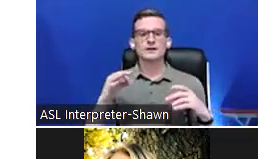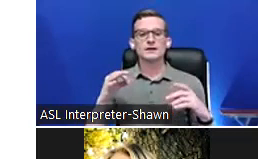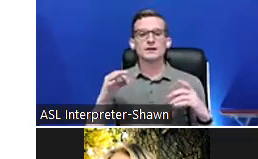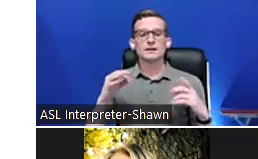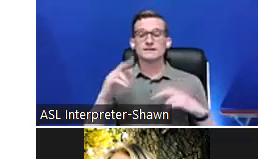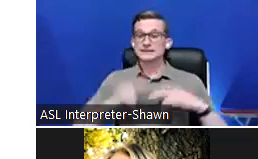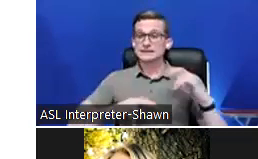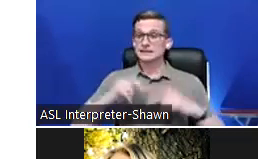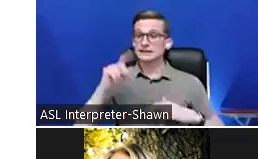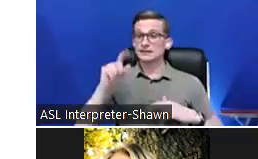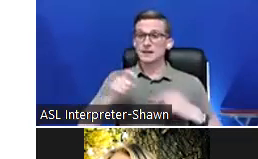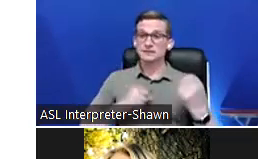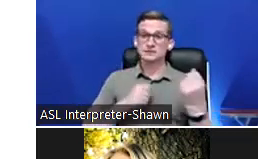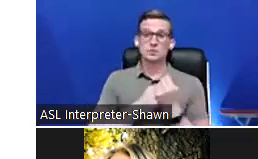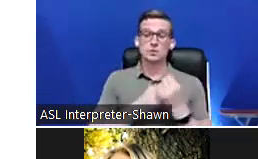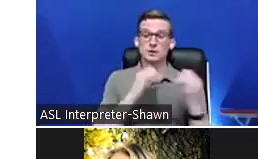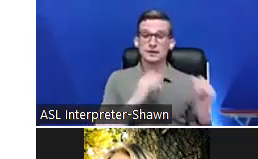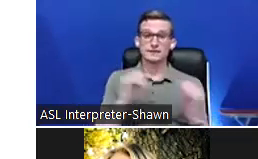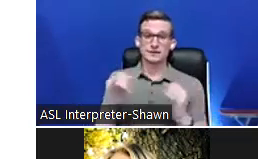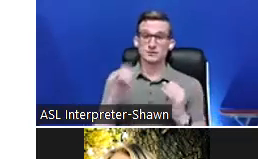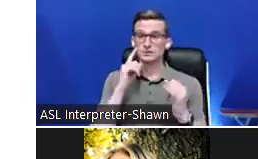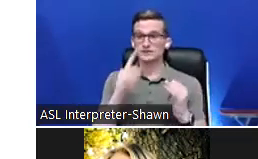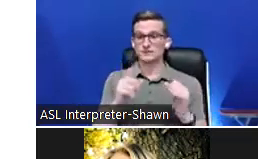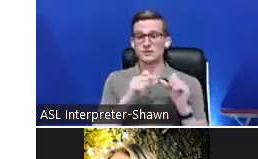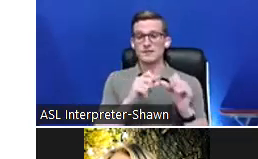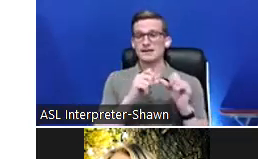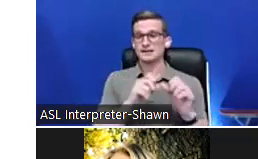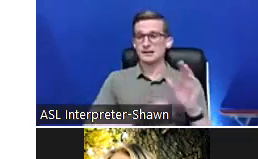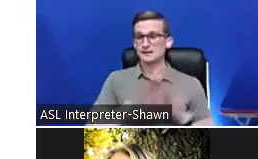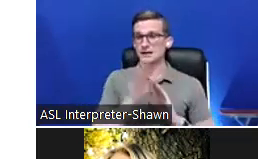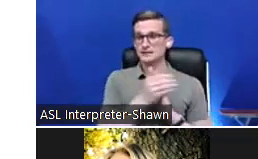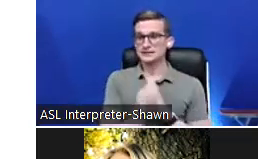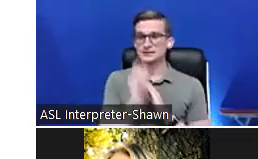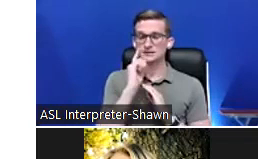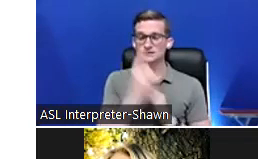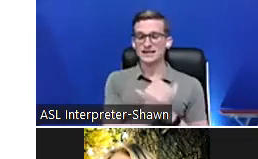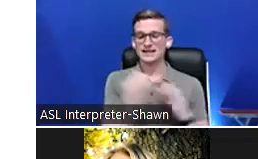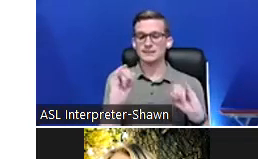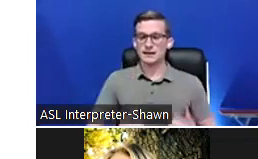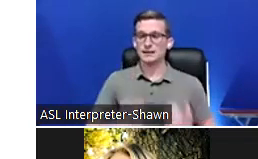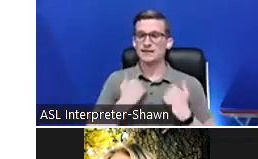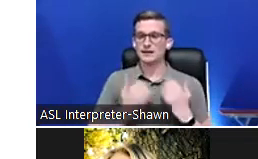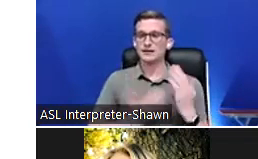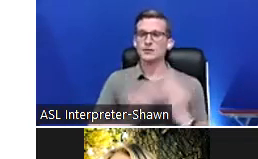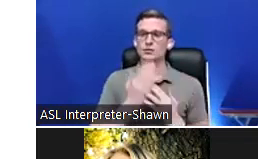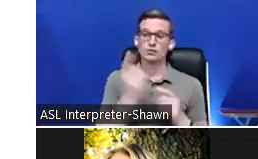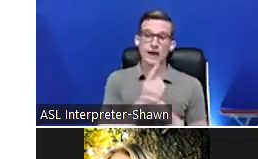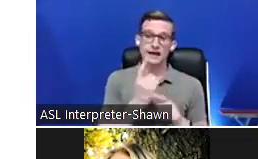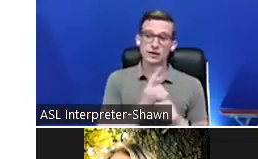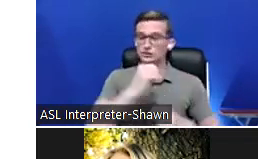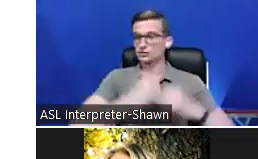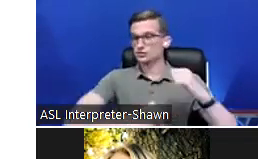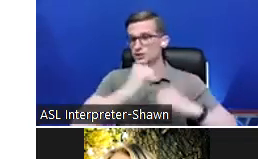supporting individuals to maintain and develop skills for independent living through regular, structured, individual, and group